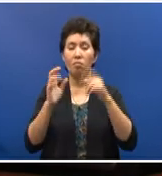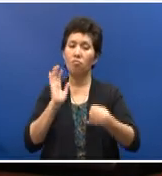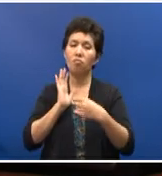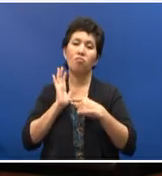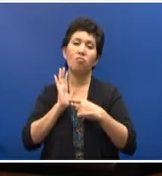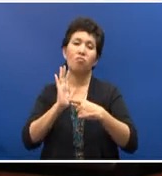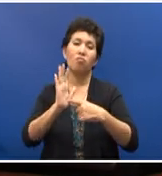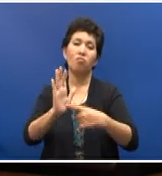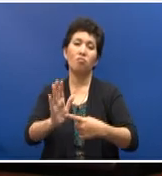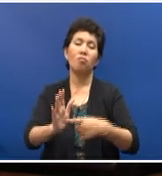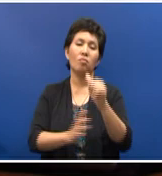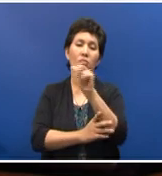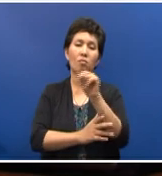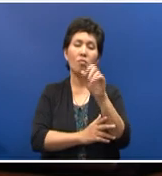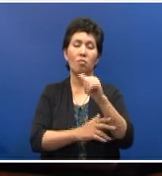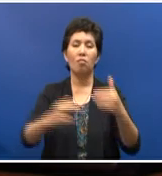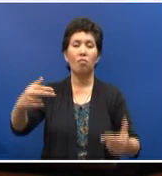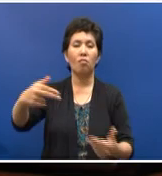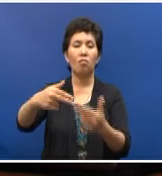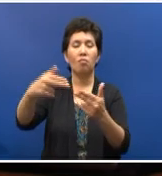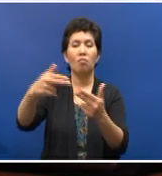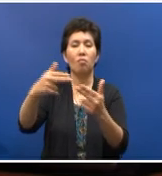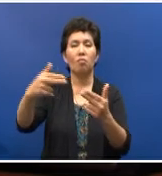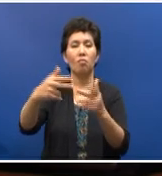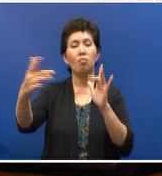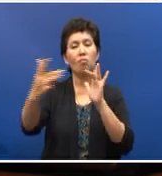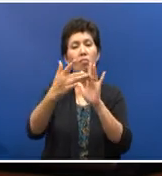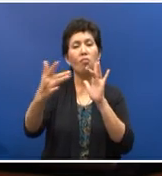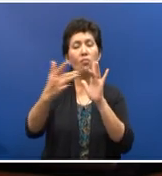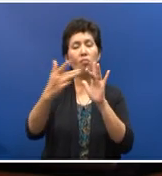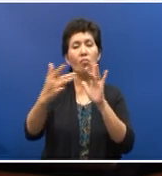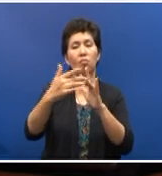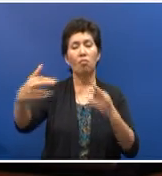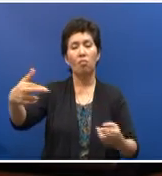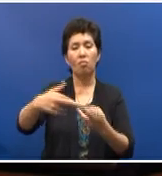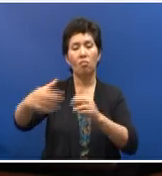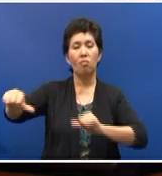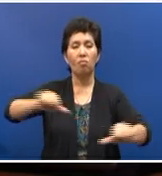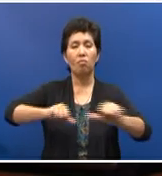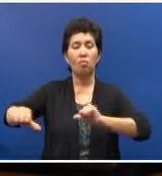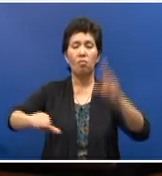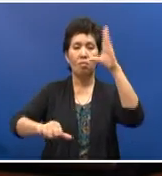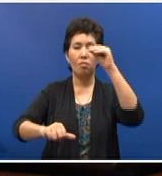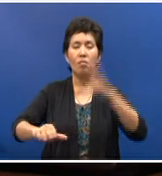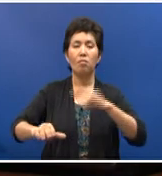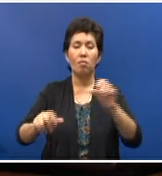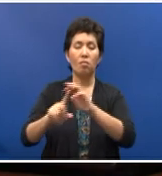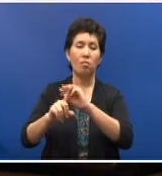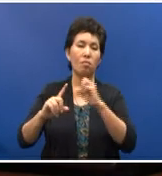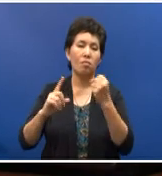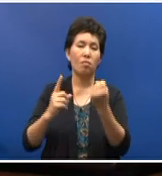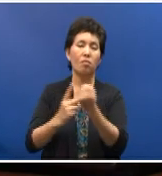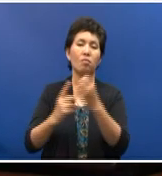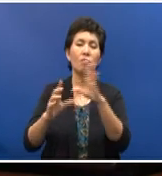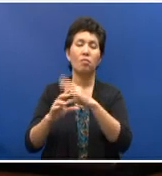to anthropological context in discussing issues related to activities of man and society, and you have learned